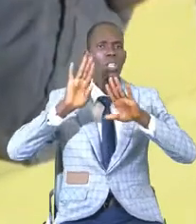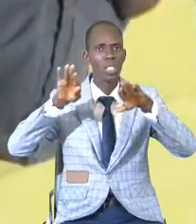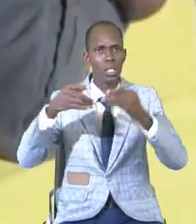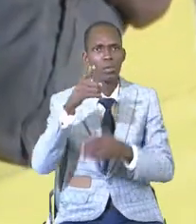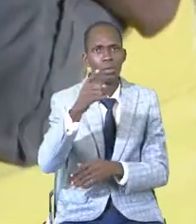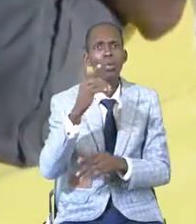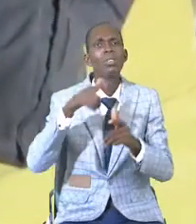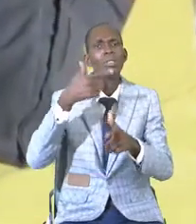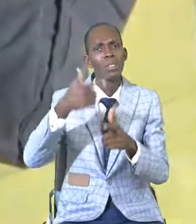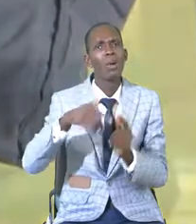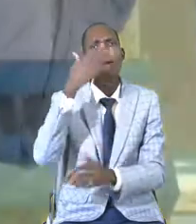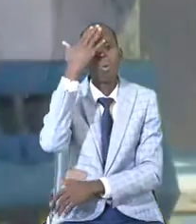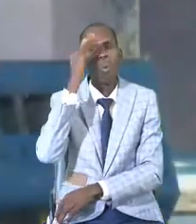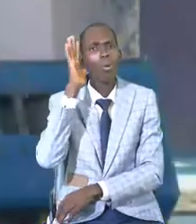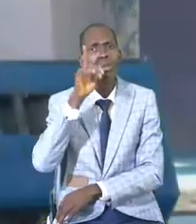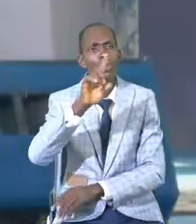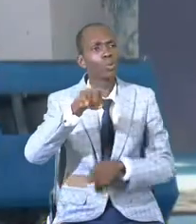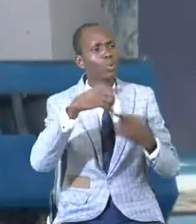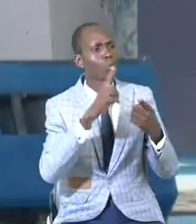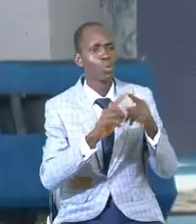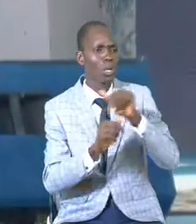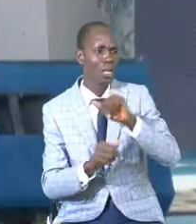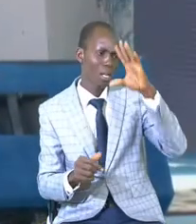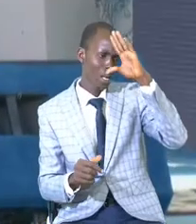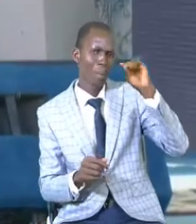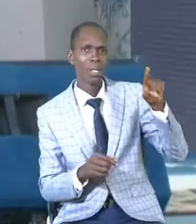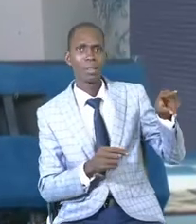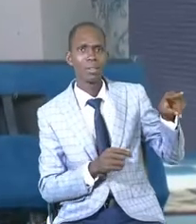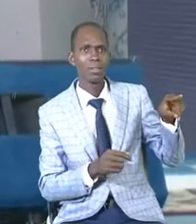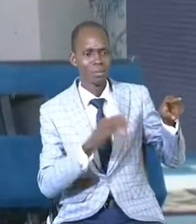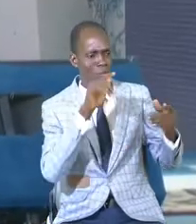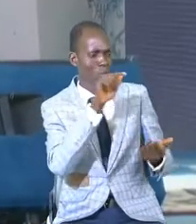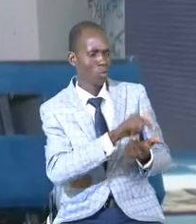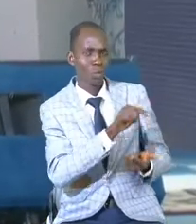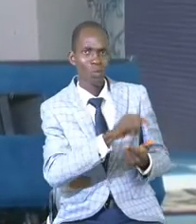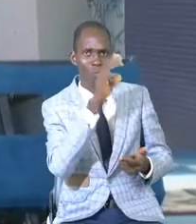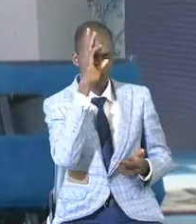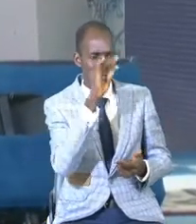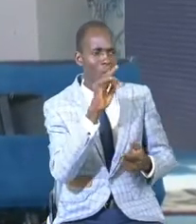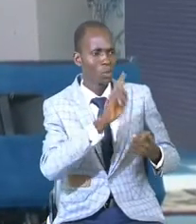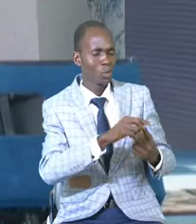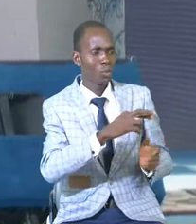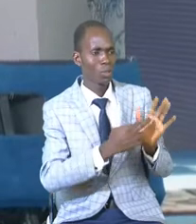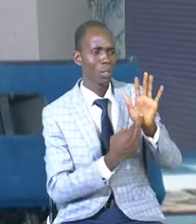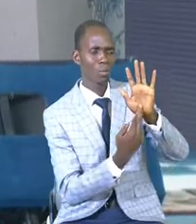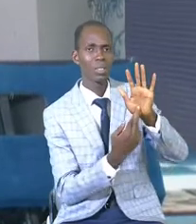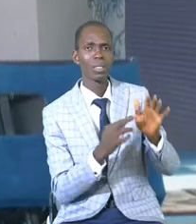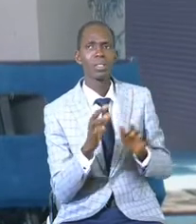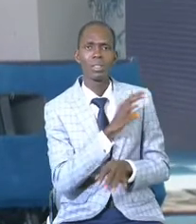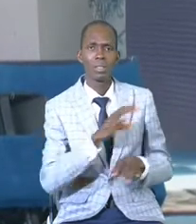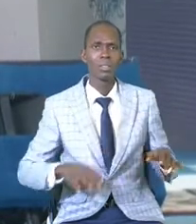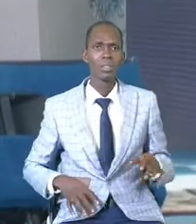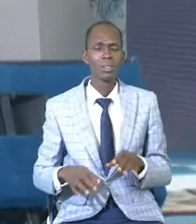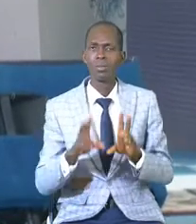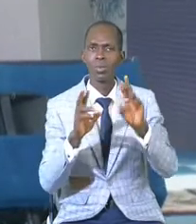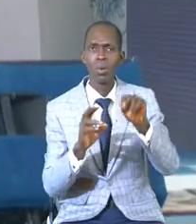go to a man and take that man in the place of Jesus? Christ is greater than angels,